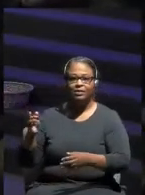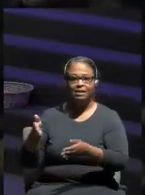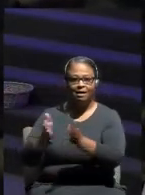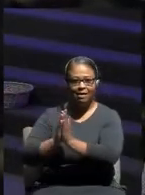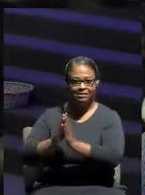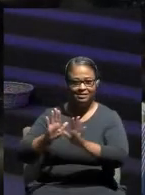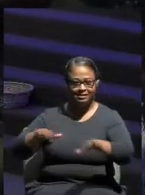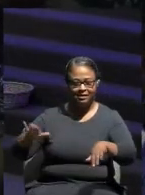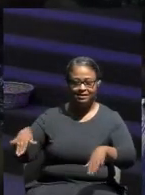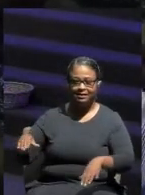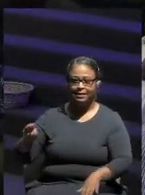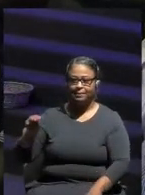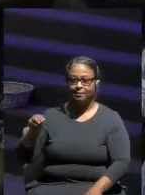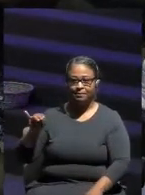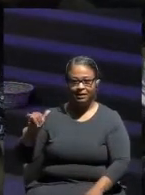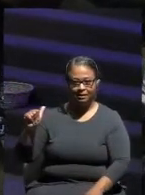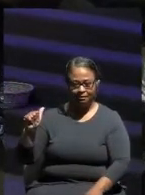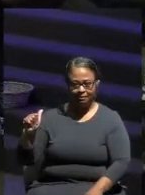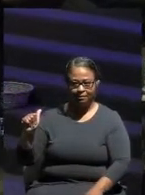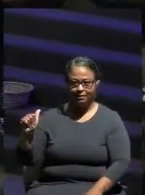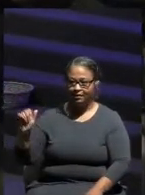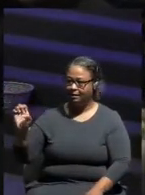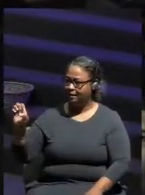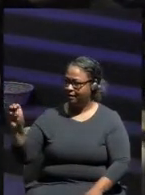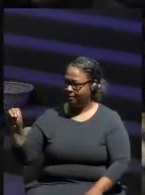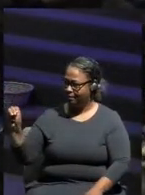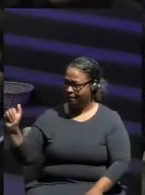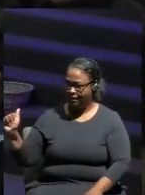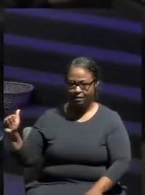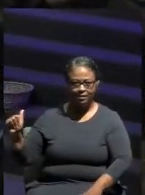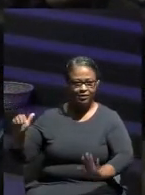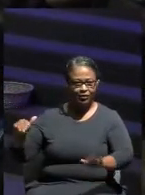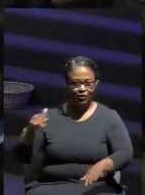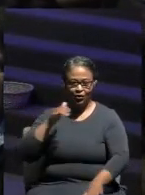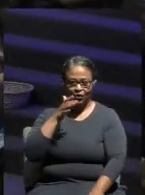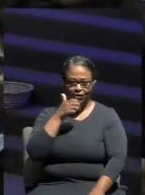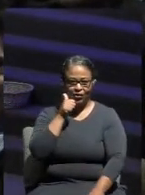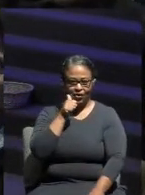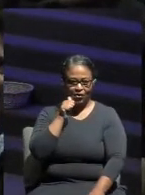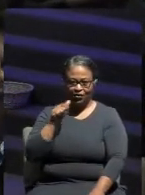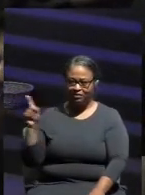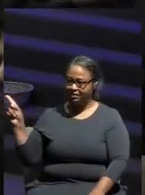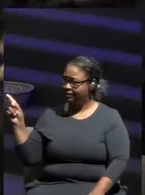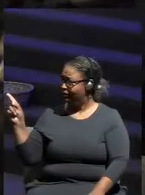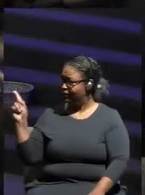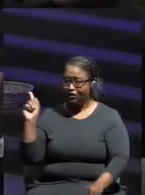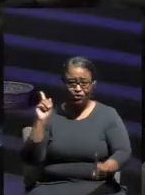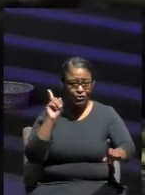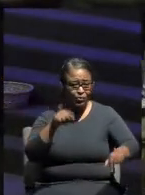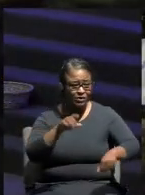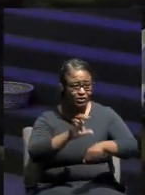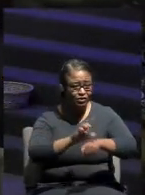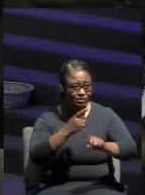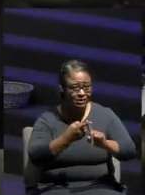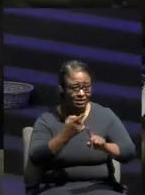Maya? Mia. And Emma? Okay, did you guys go to Church Plus today?